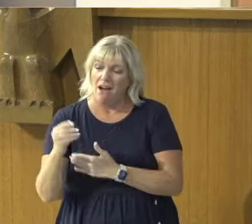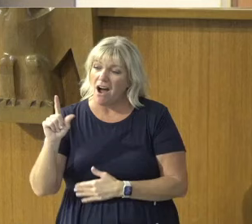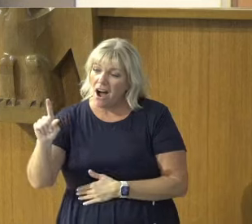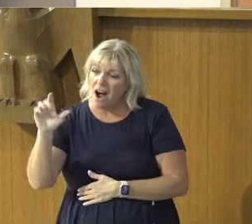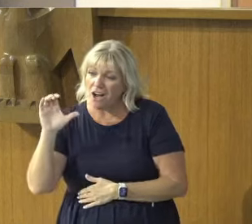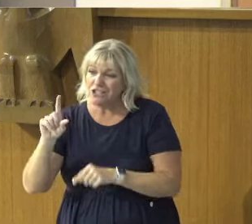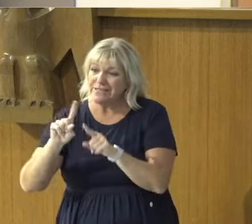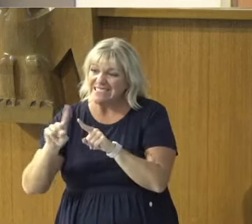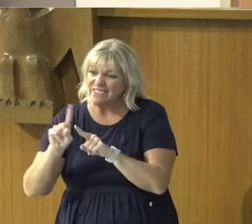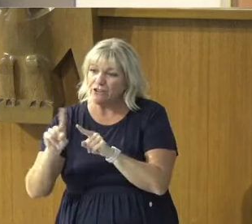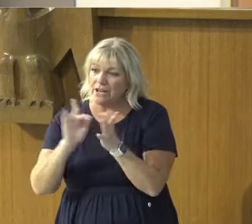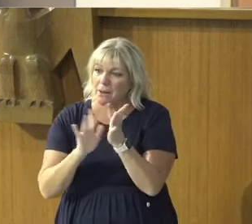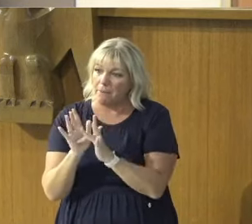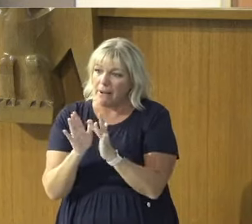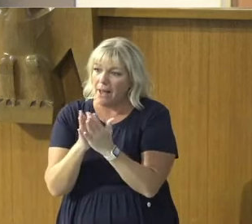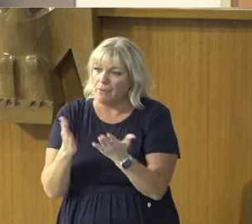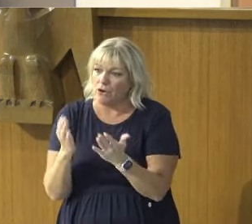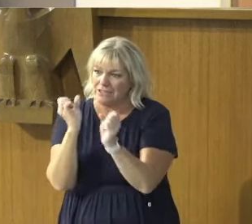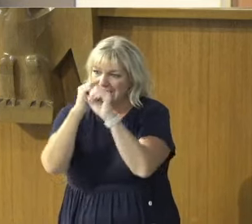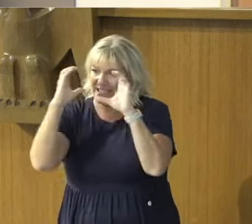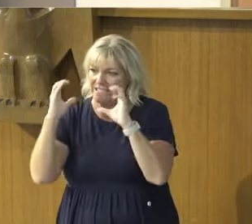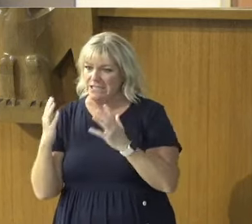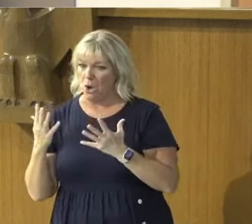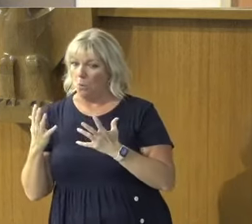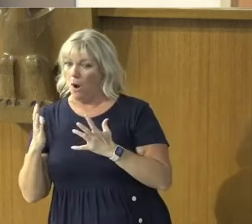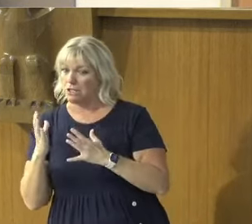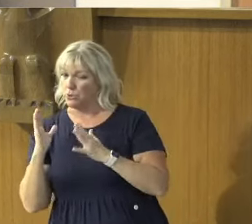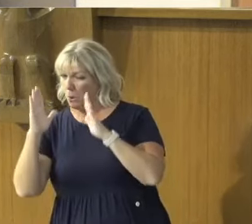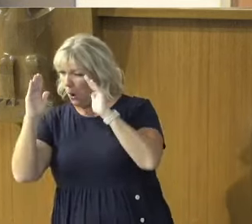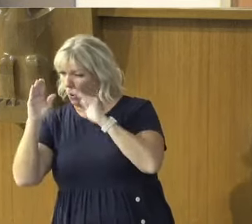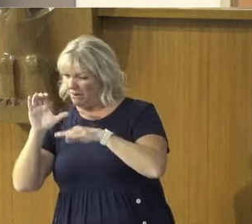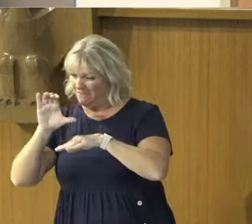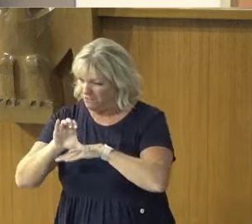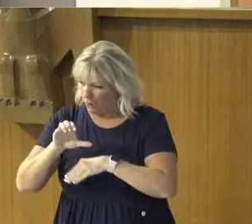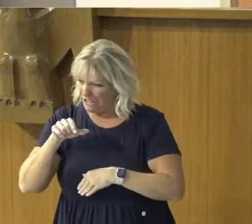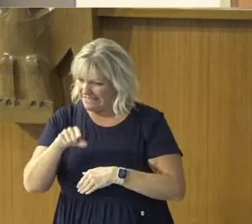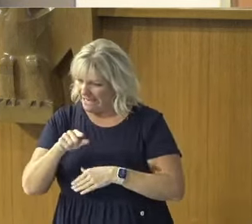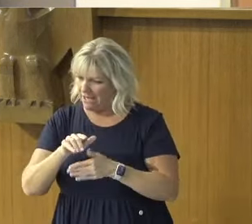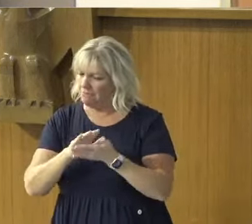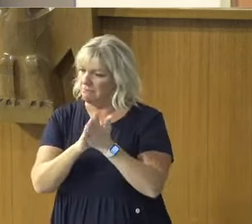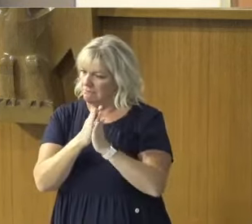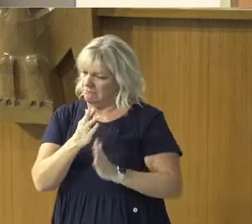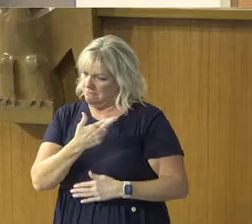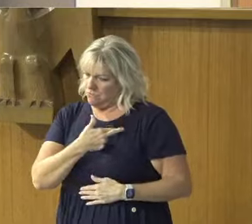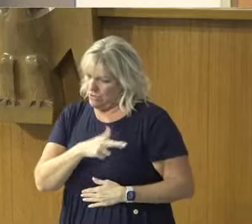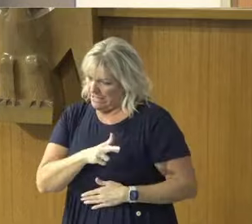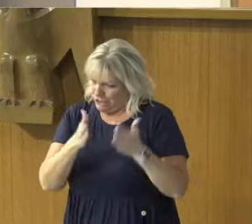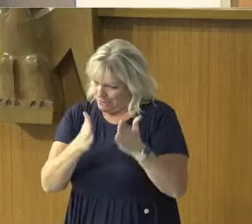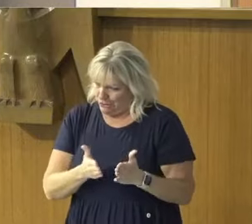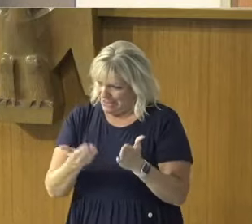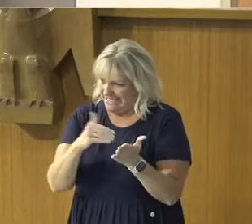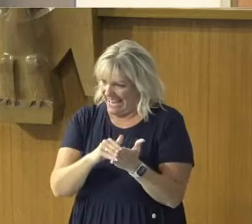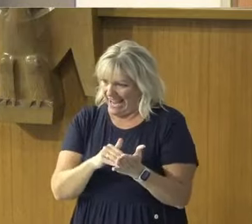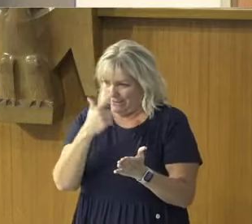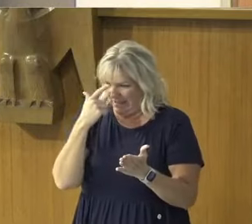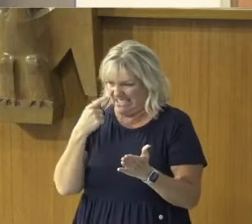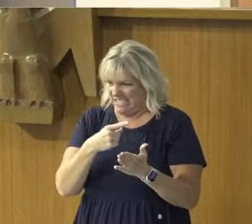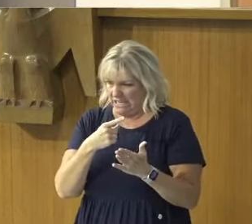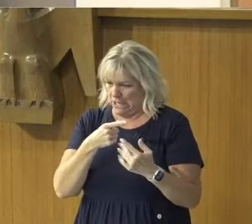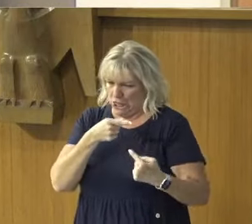of Bible scenes in hopes of forcing Dali to reconcile his own religious wrestlings. Now, in my